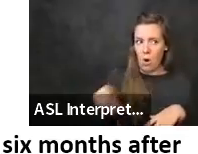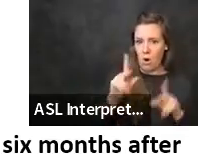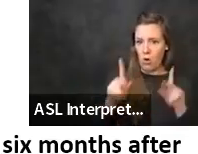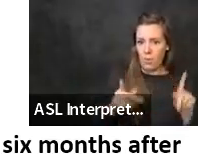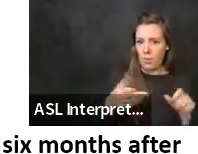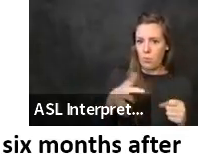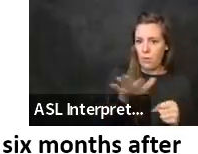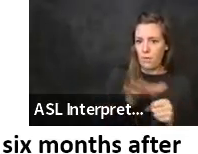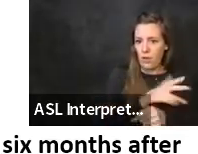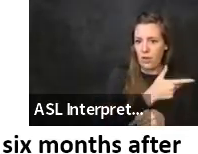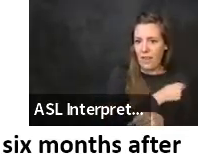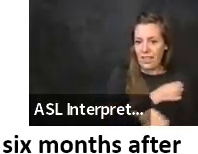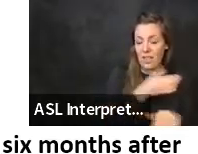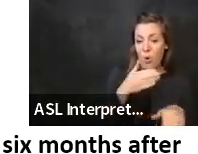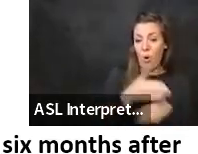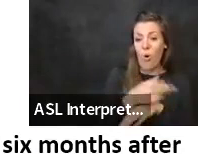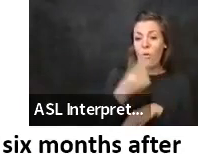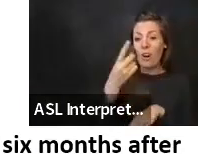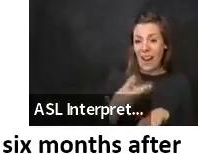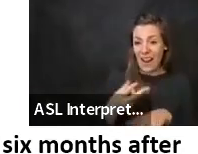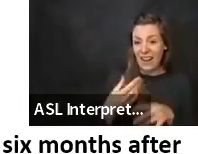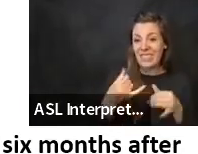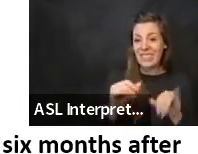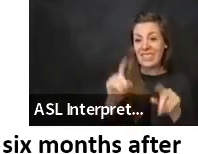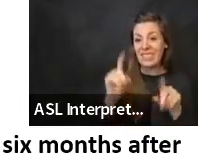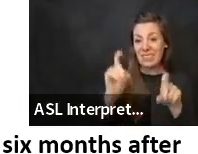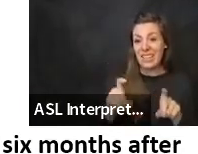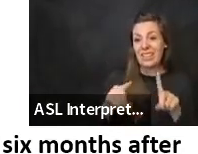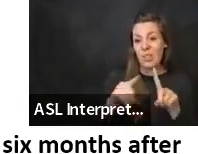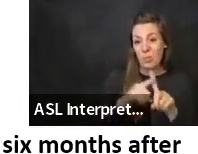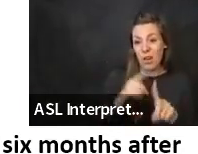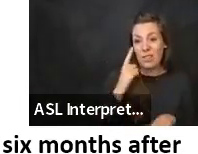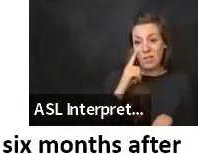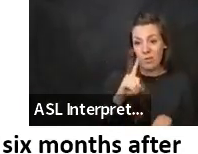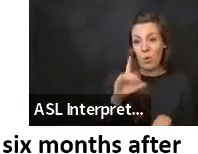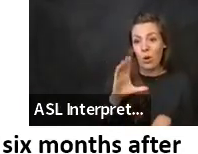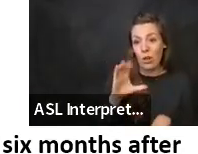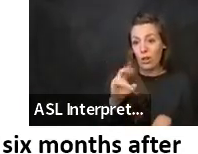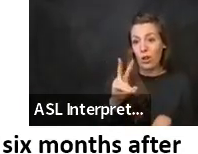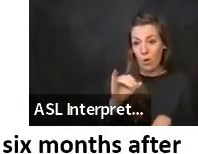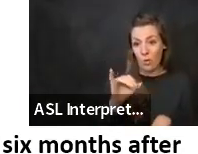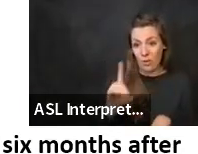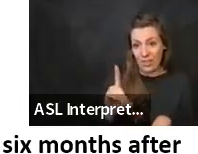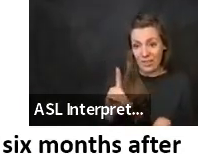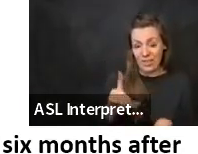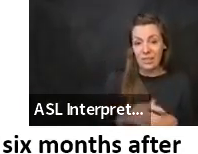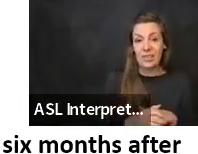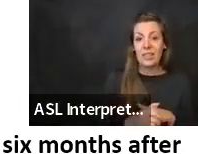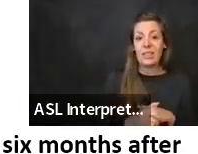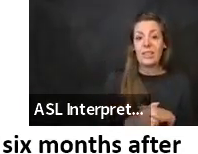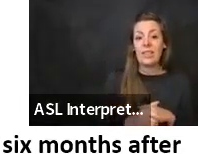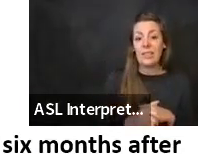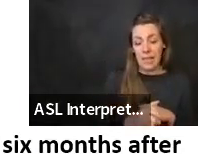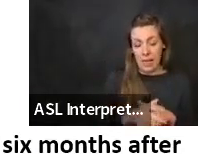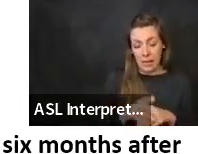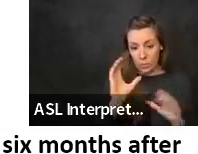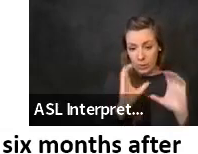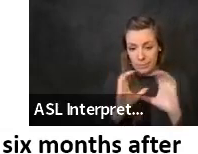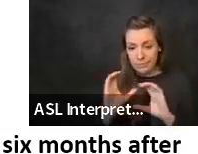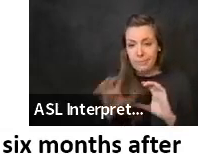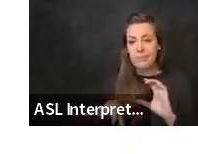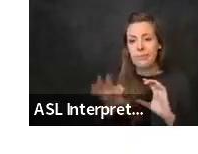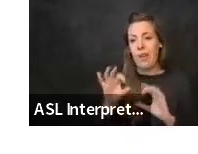attendees, over half of the individuals tested positive. And among samples from that outbreak, we did find the Omicron variant to be